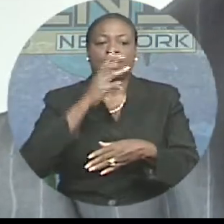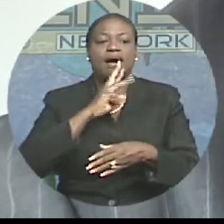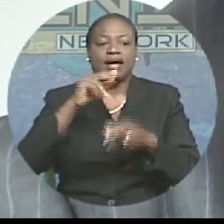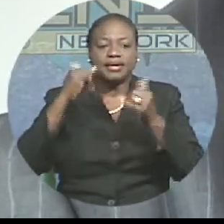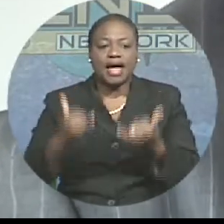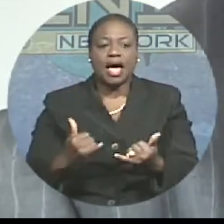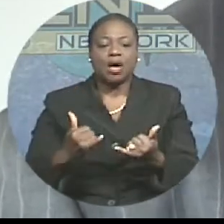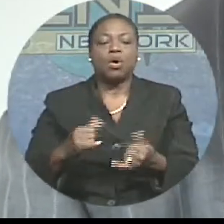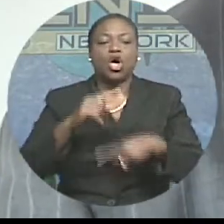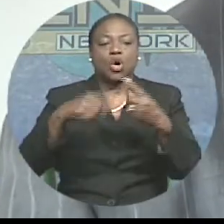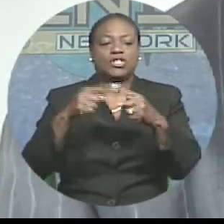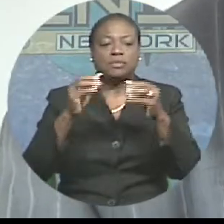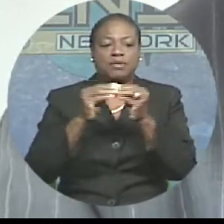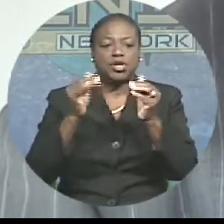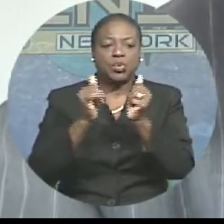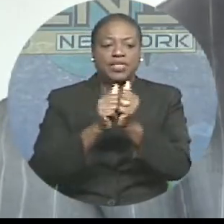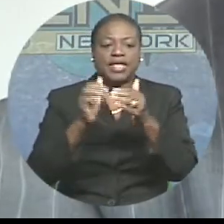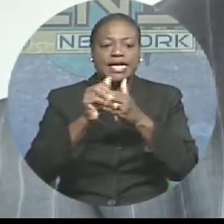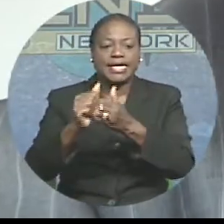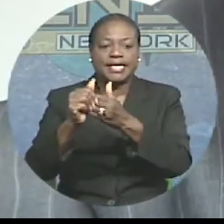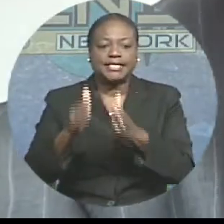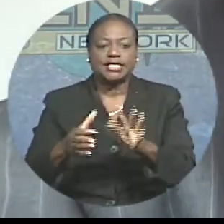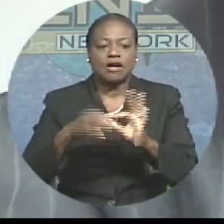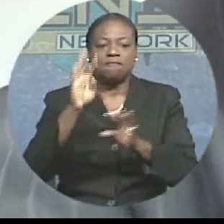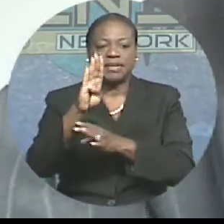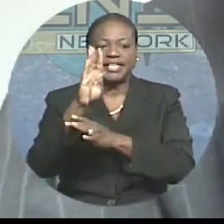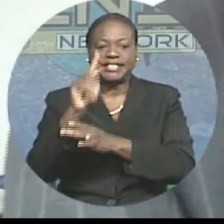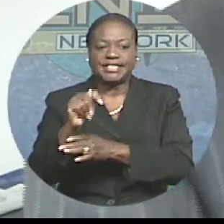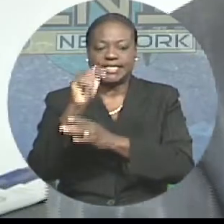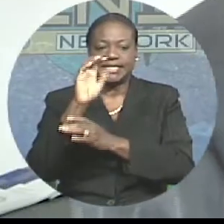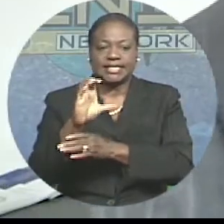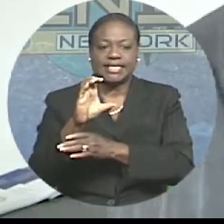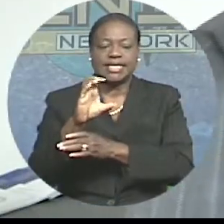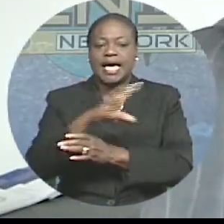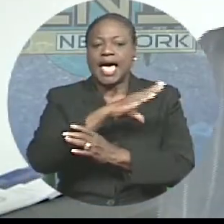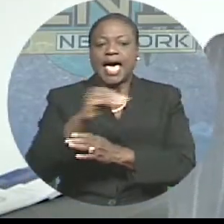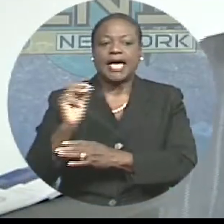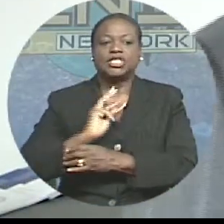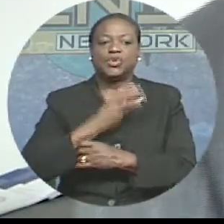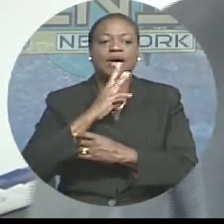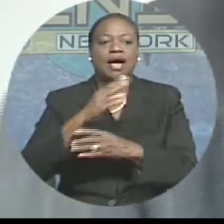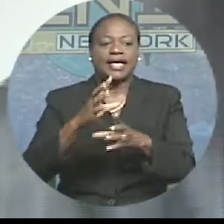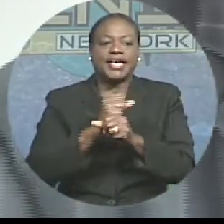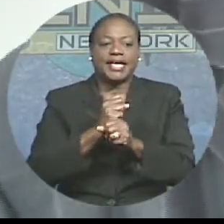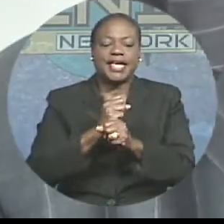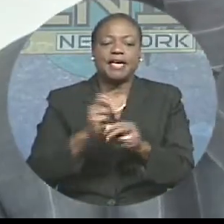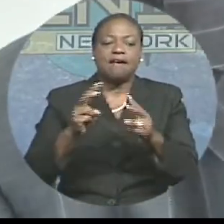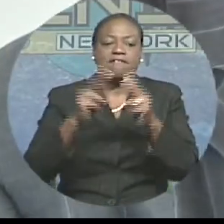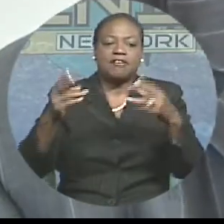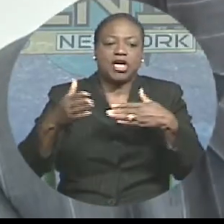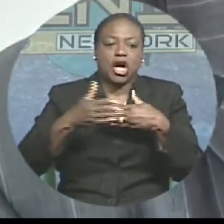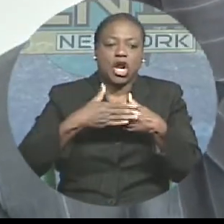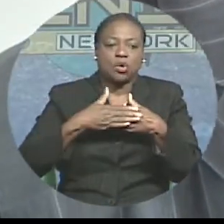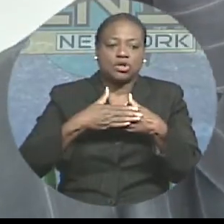leaders of BTC, right, who's leaving for London, and we are getting very close to